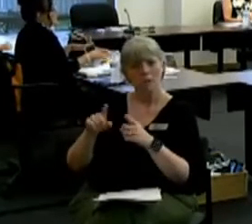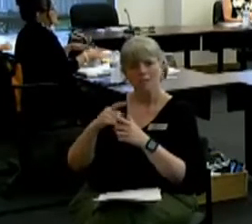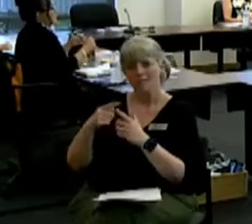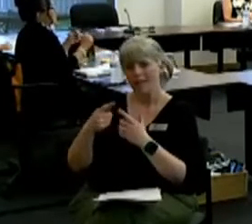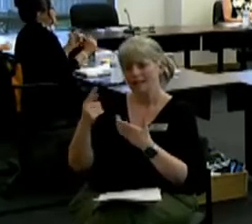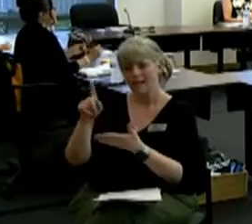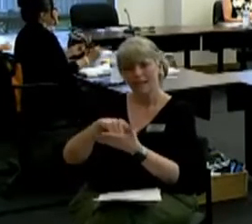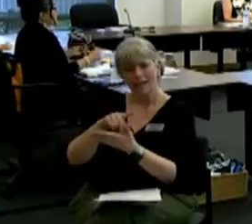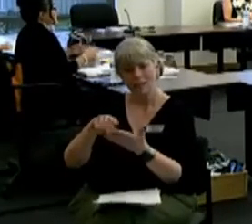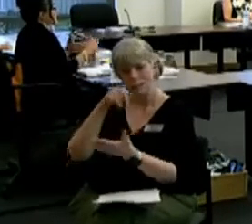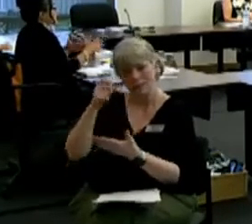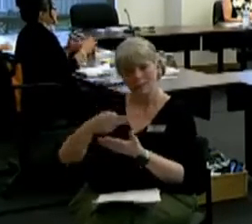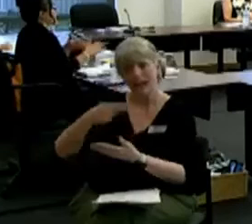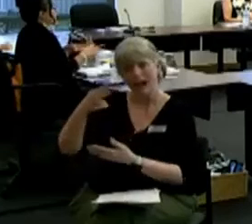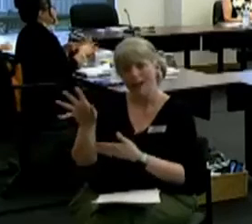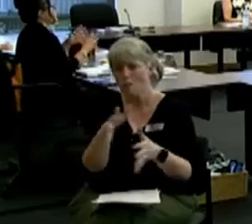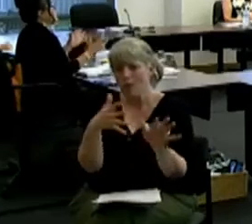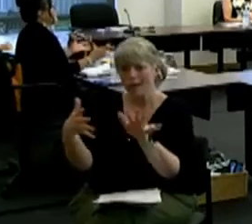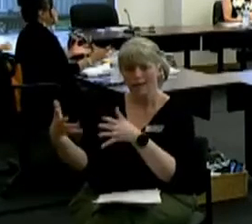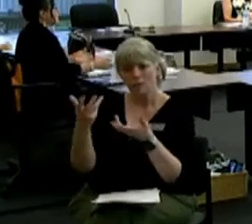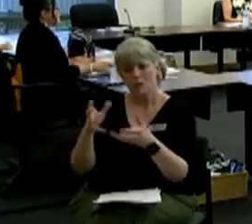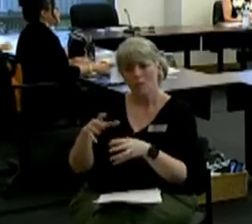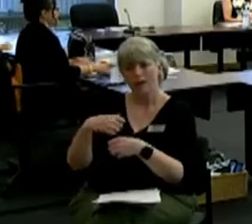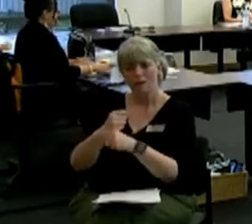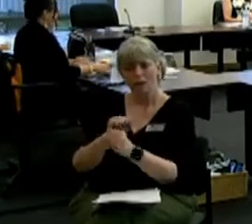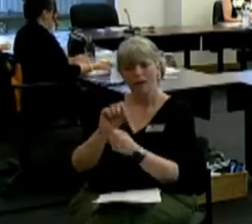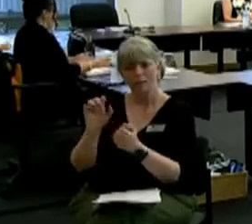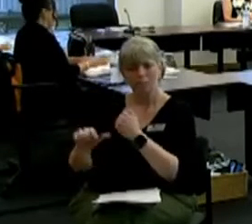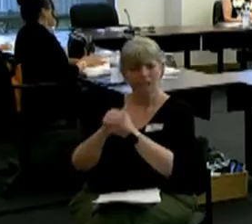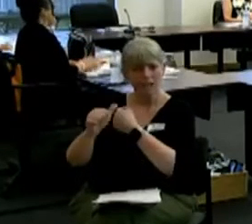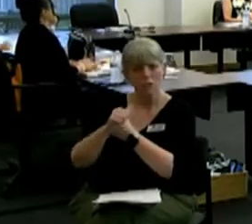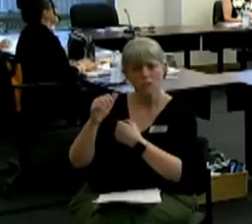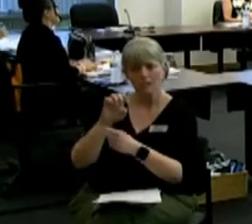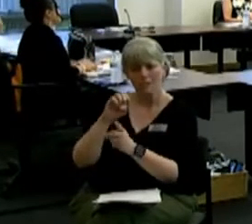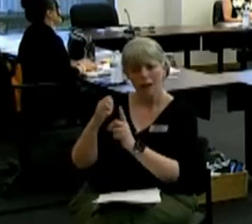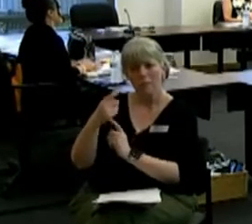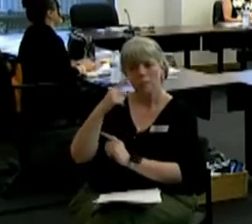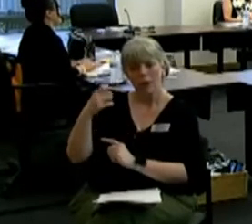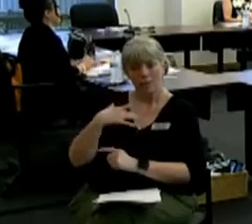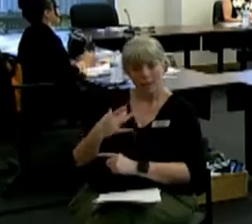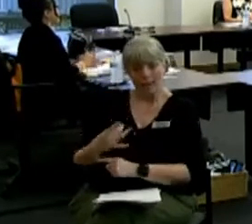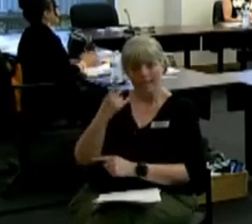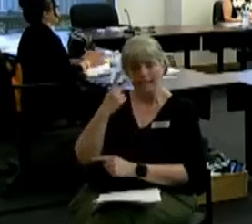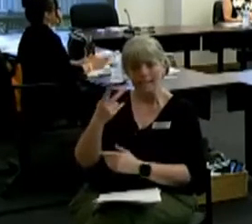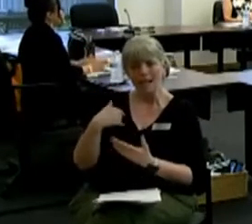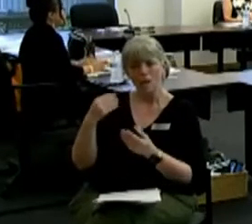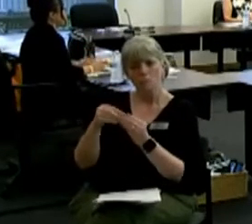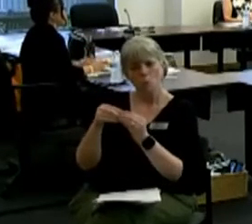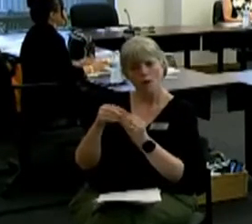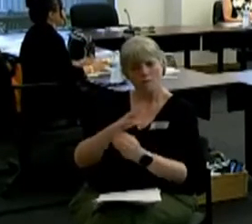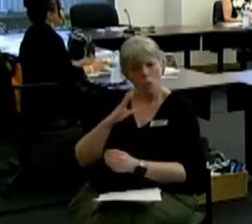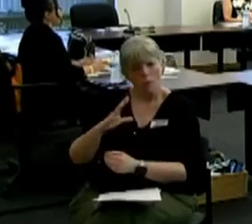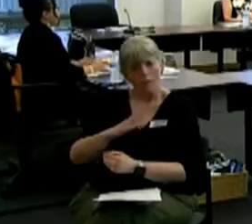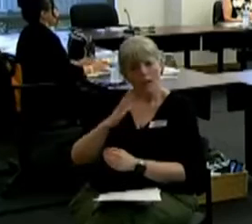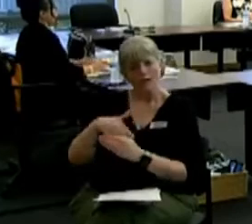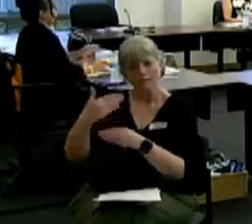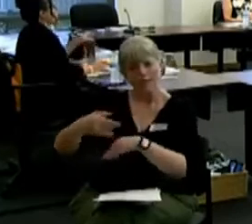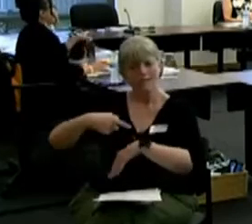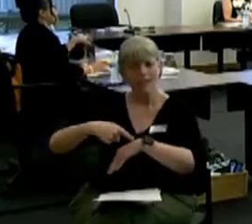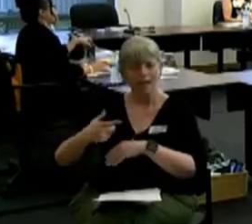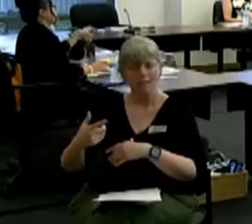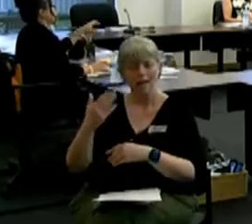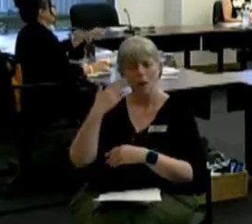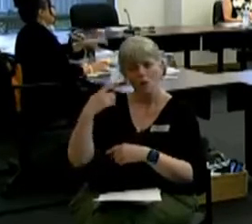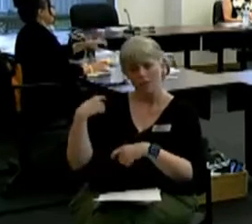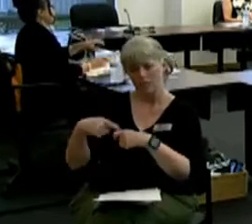it did get canceled because of the high winds and we didn't want to create a dangerous environment. But I would like to see that maybe more formalized next time. I